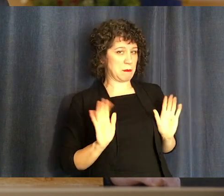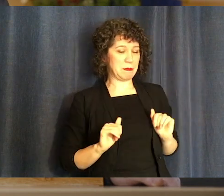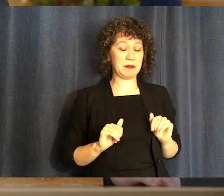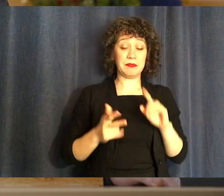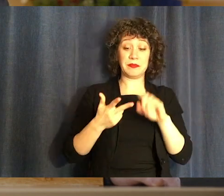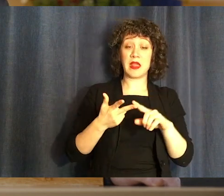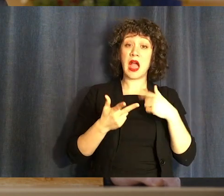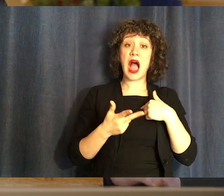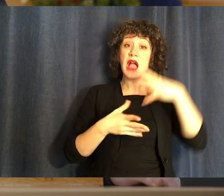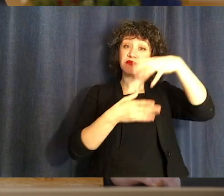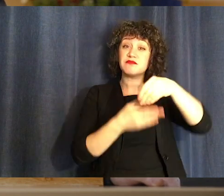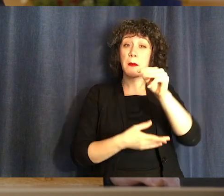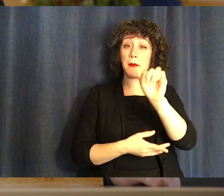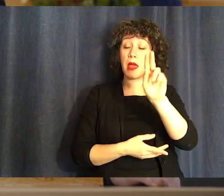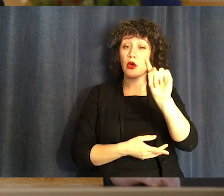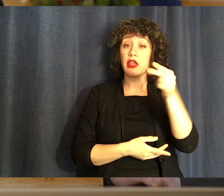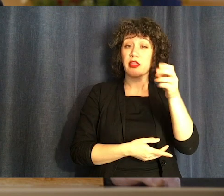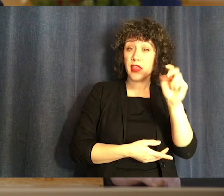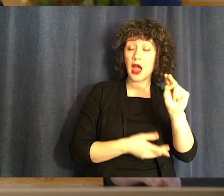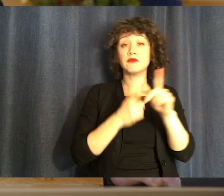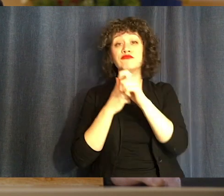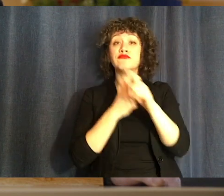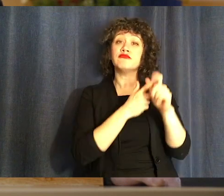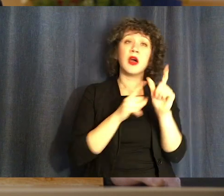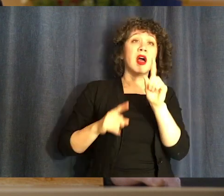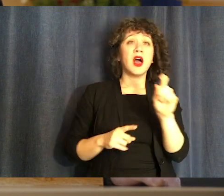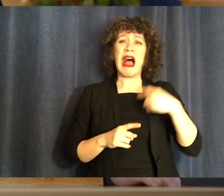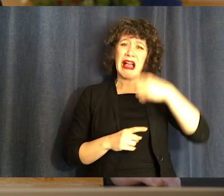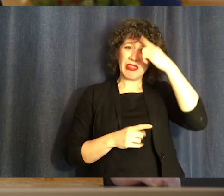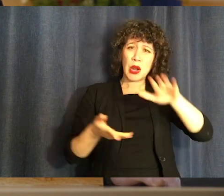20. Turns out it was some random guy playing a violin.